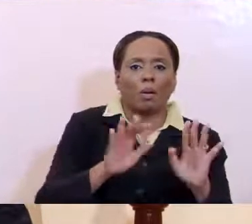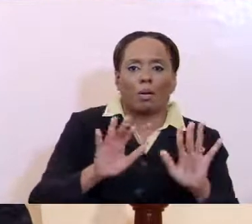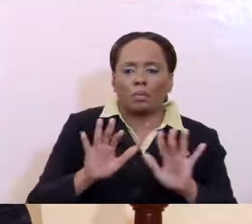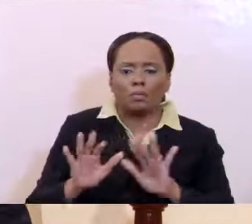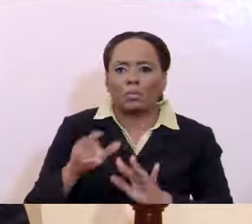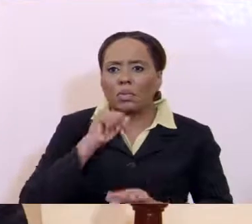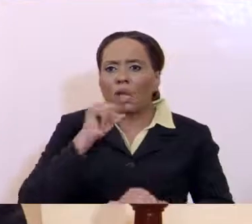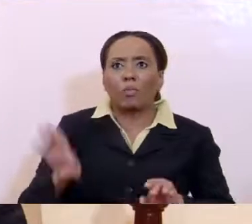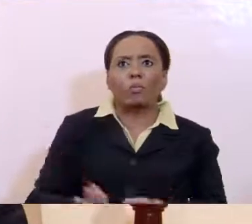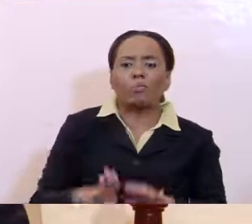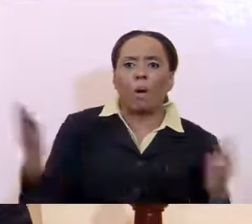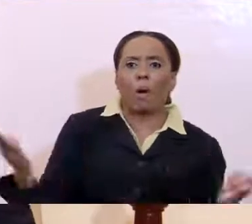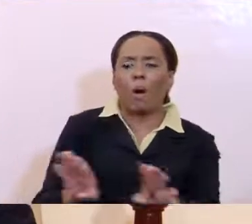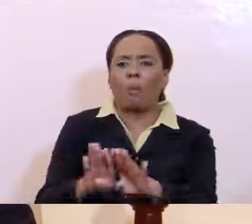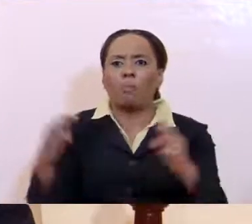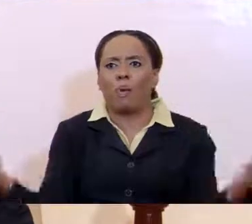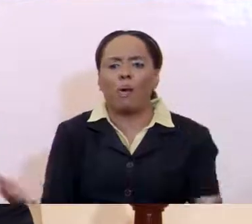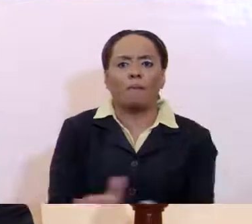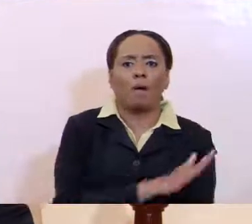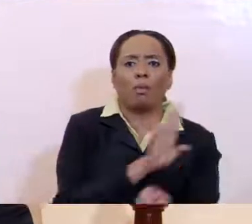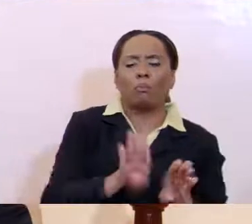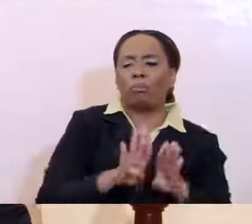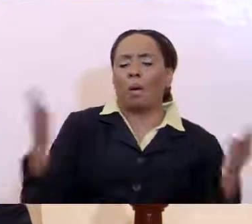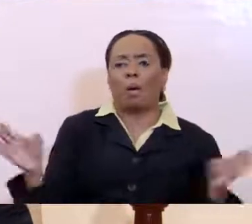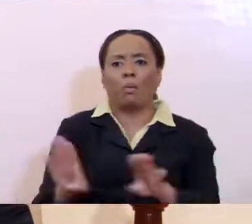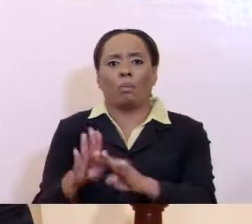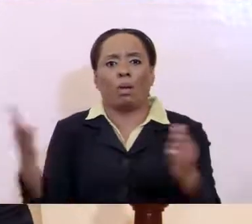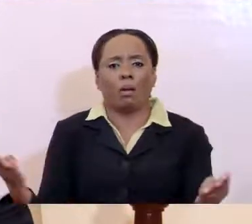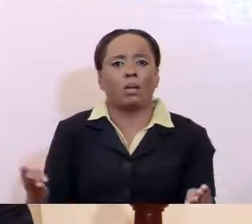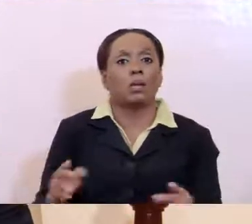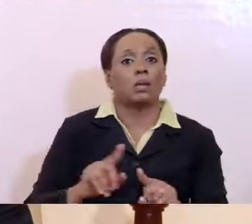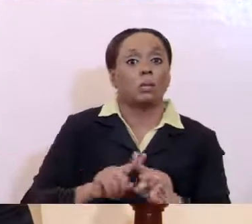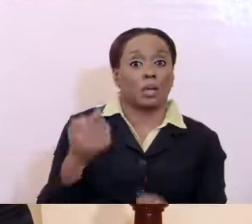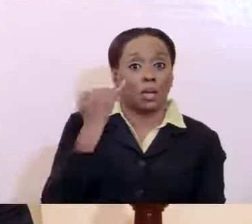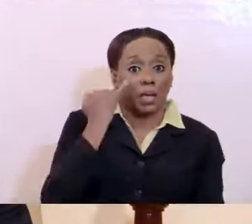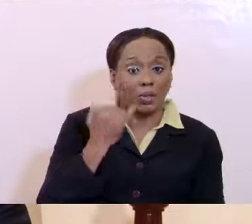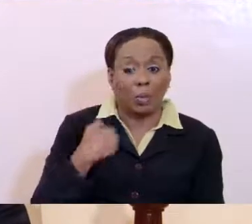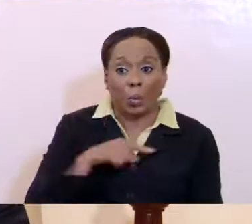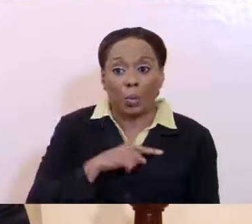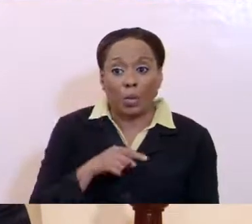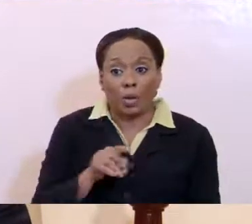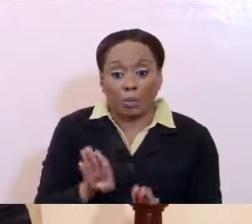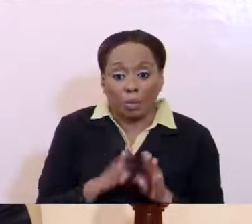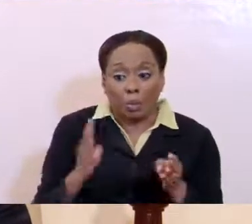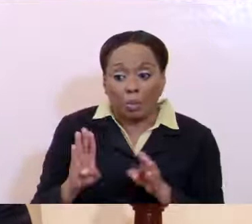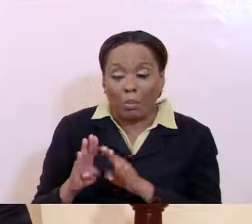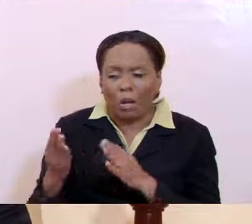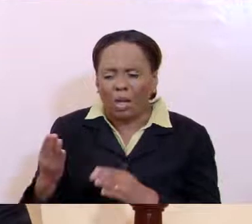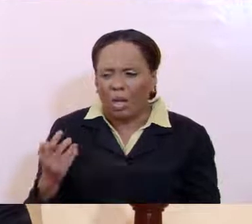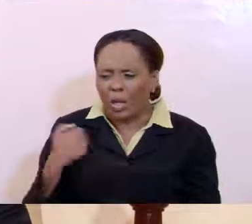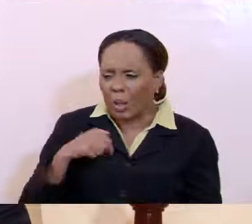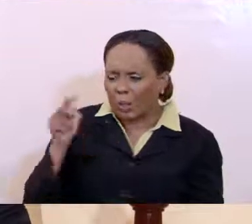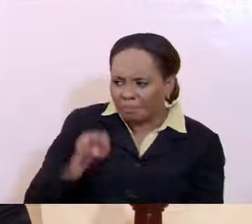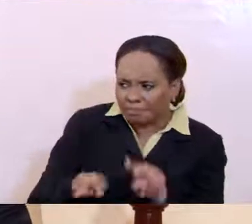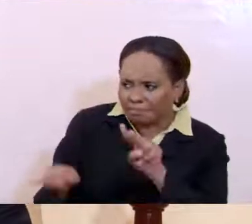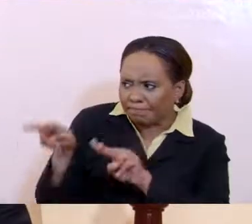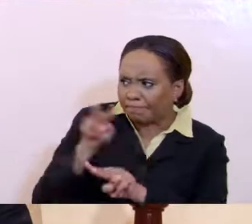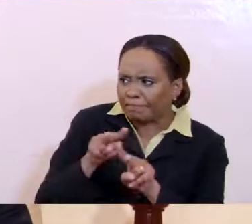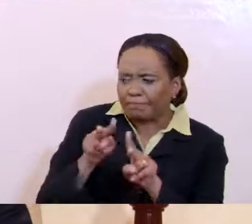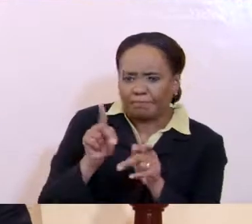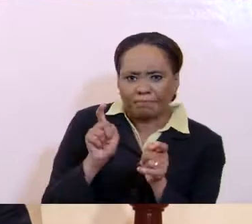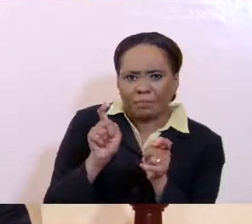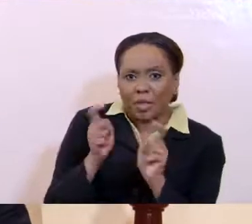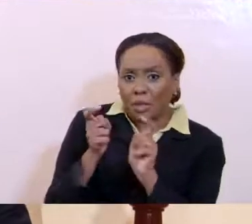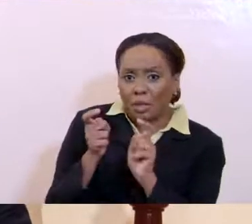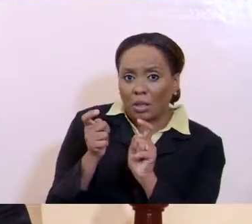relaxation, and we don't anticipate that this will happen, but if we realize that because of it, things start to change again, we are very